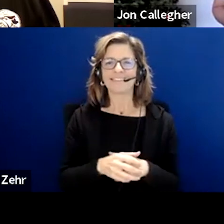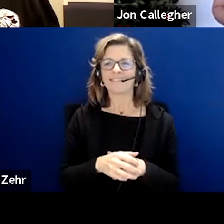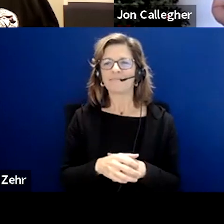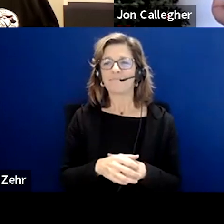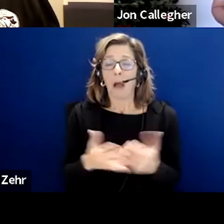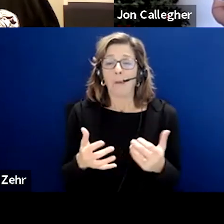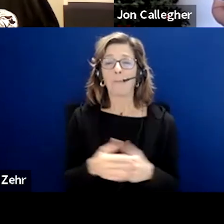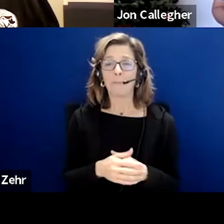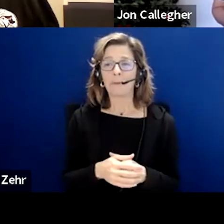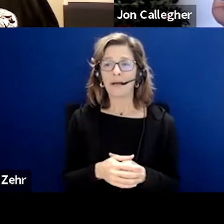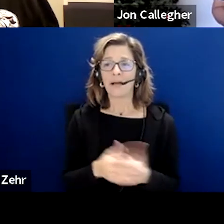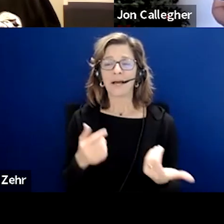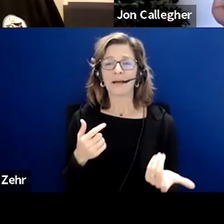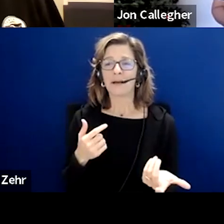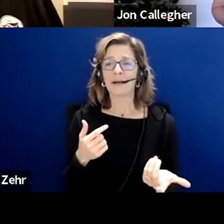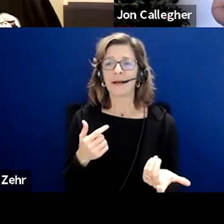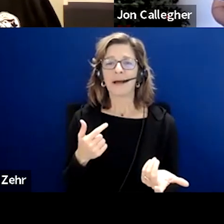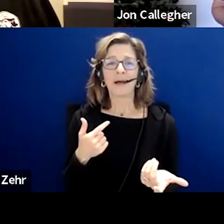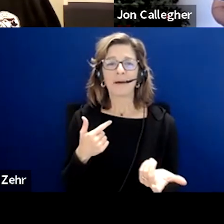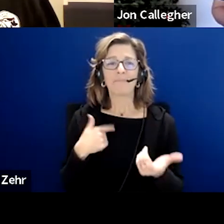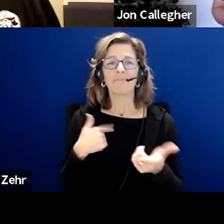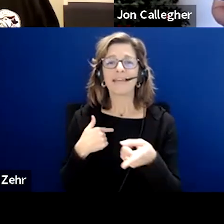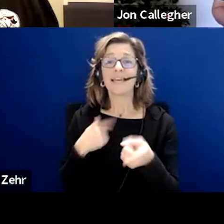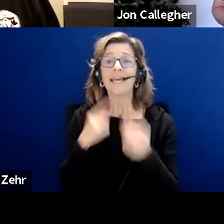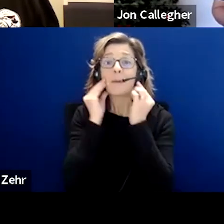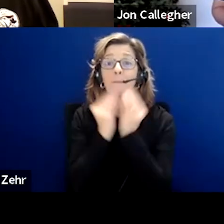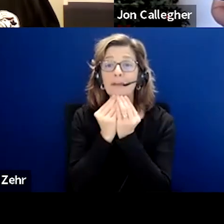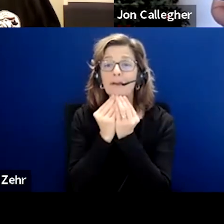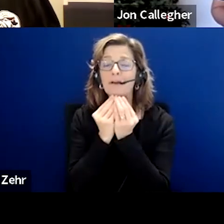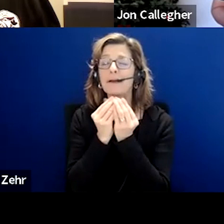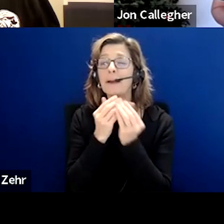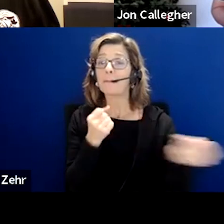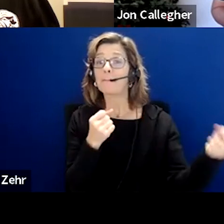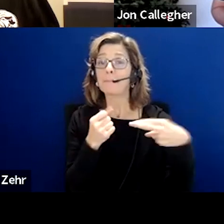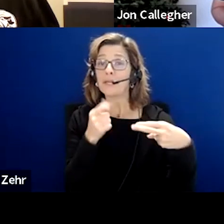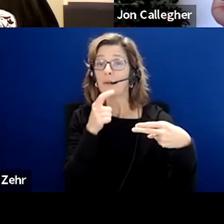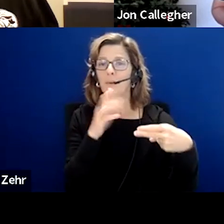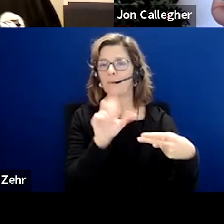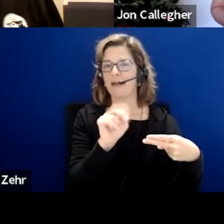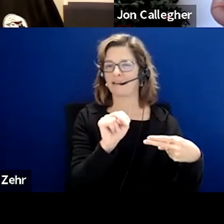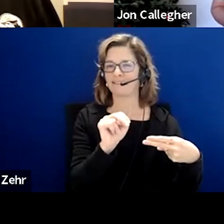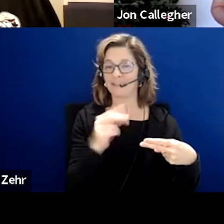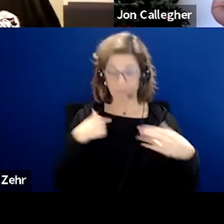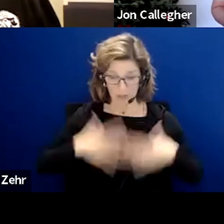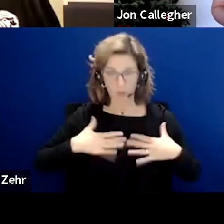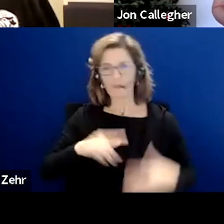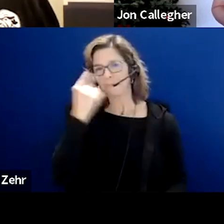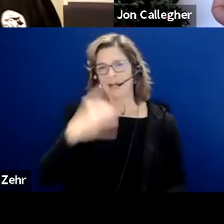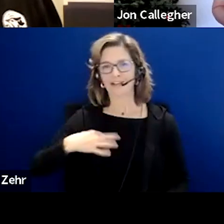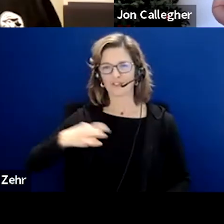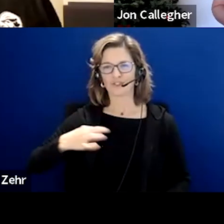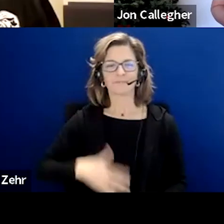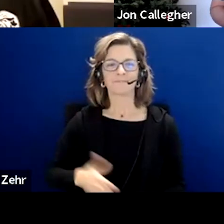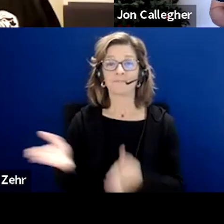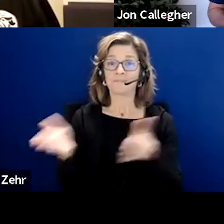a precursor for Ben here, and a black sweater on. Thank you, Paul. And